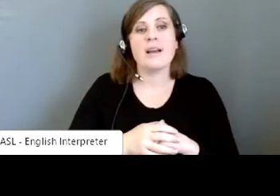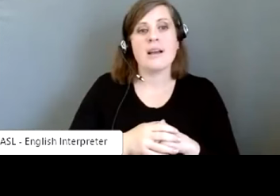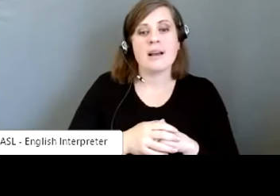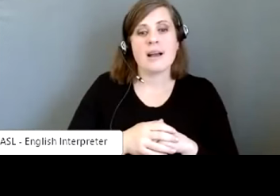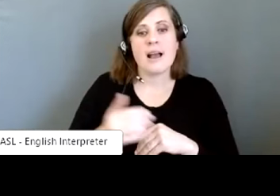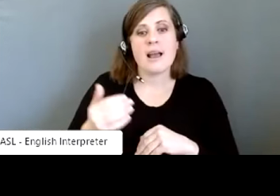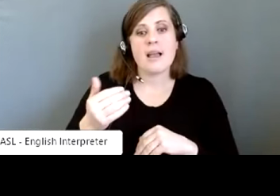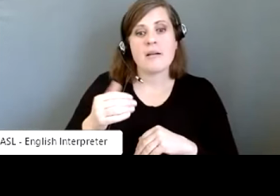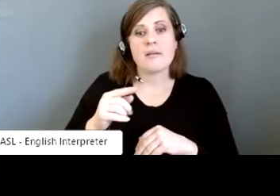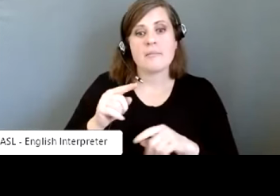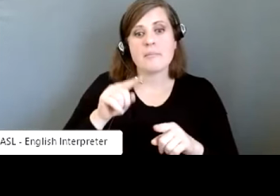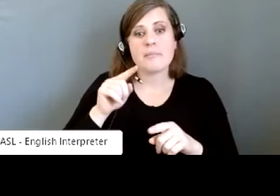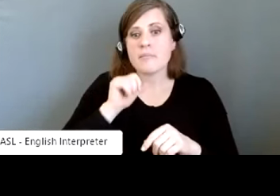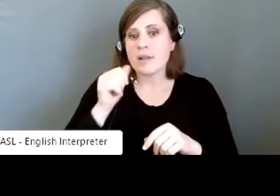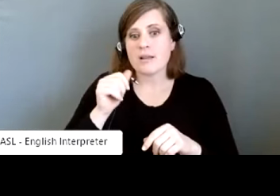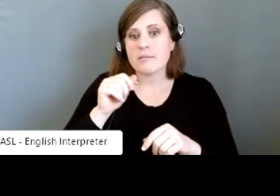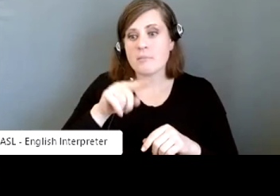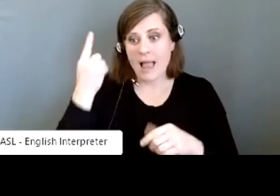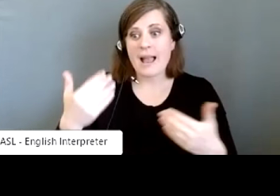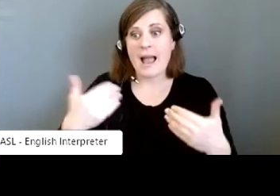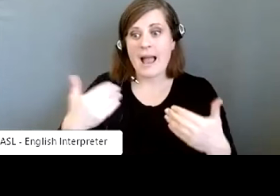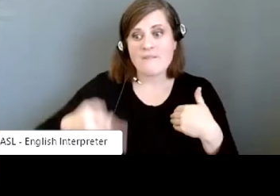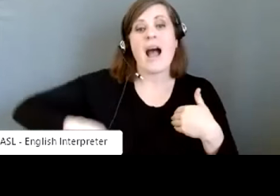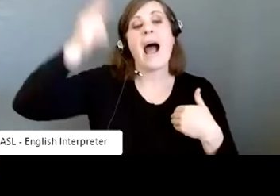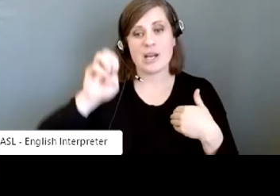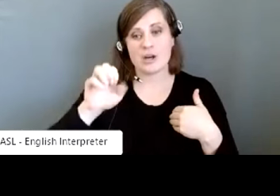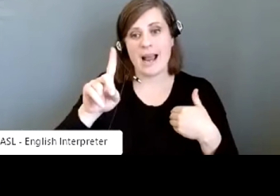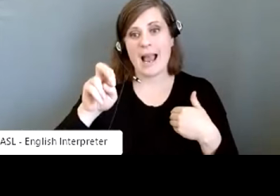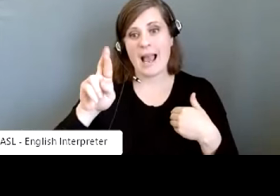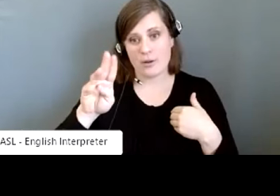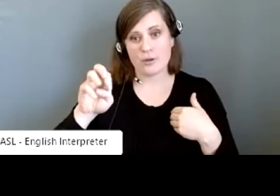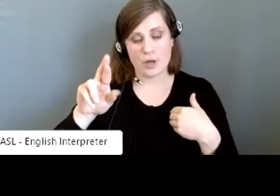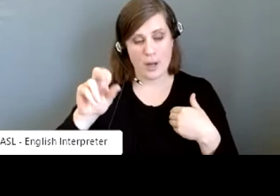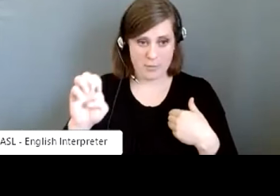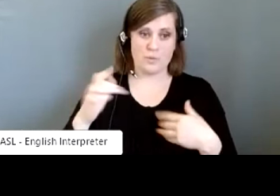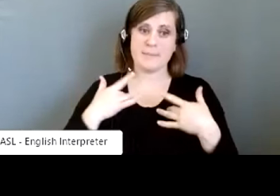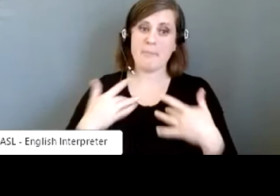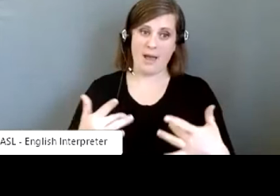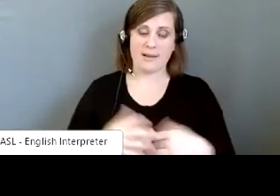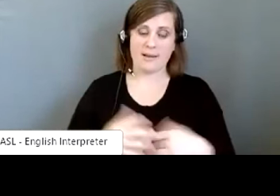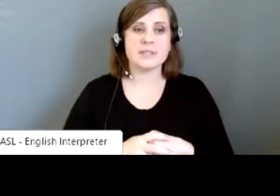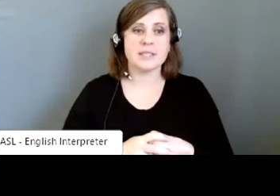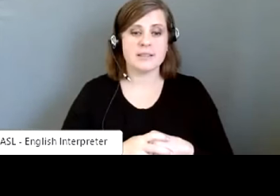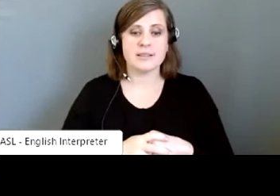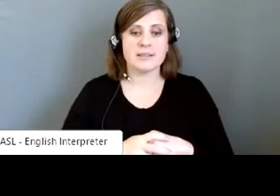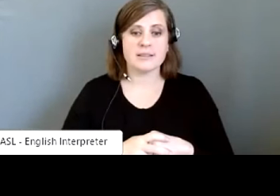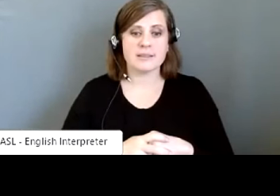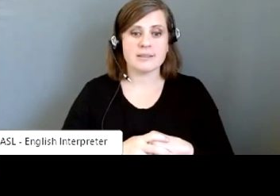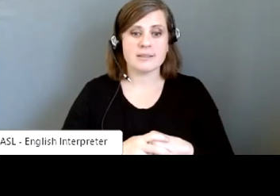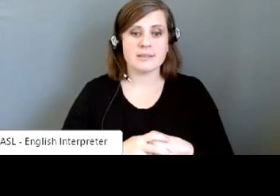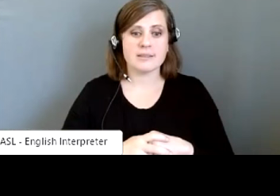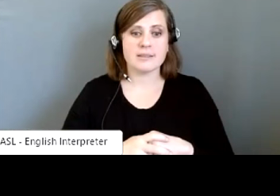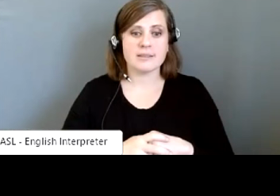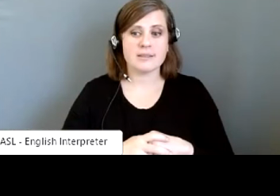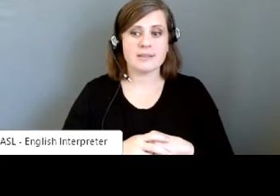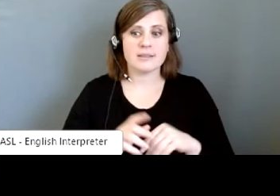higher prevalence of elder abuse compared to non-Black older adults. Although they found that among the ones that